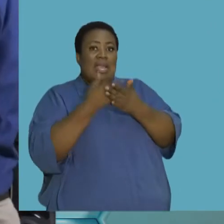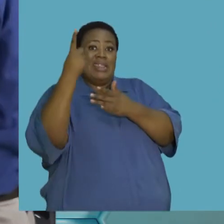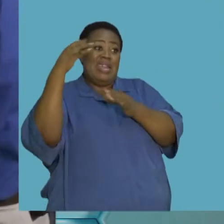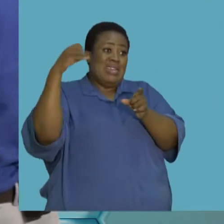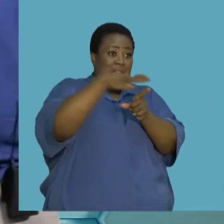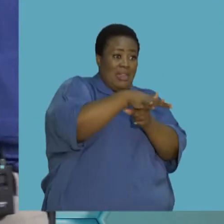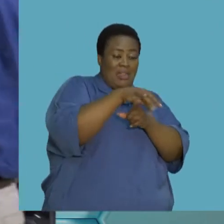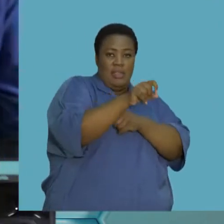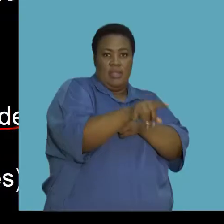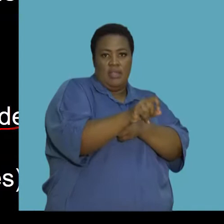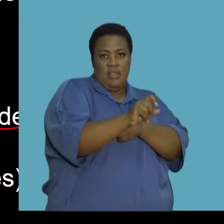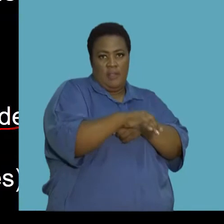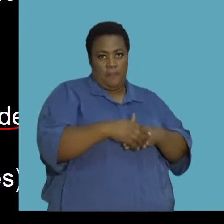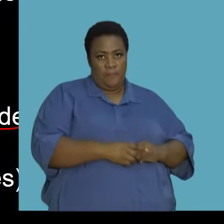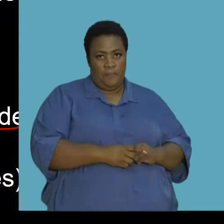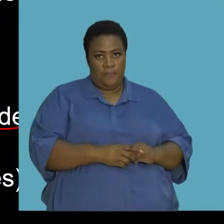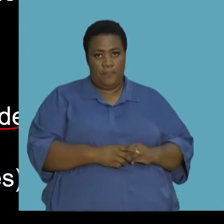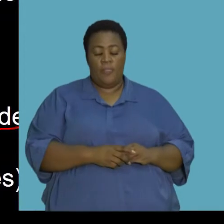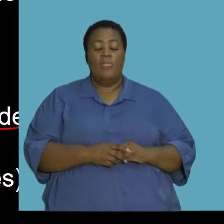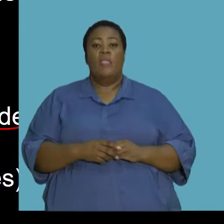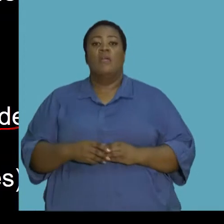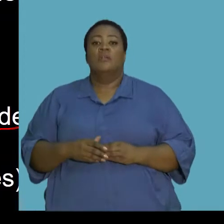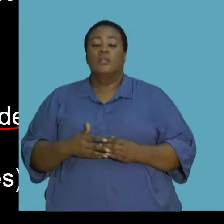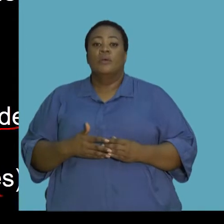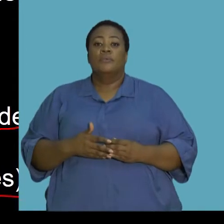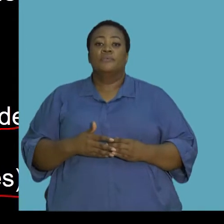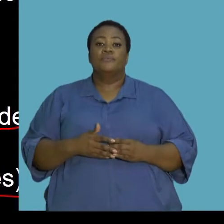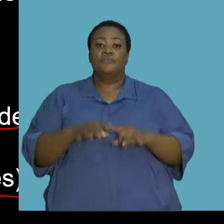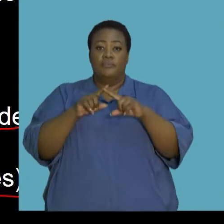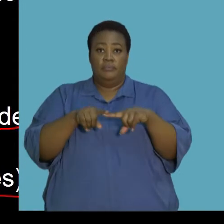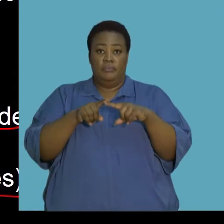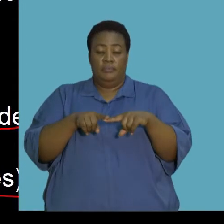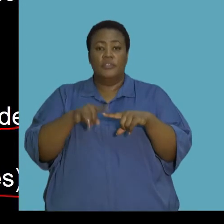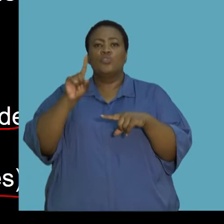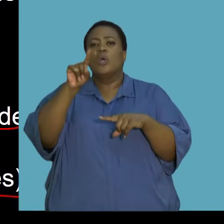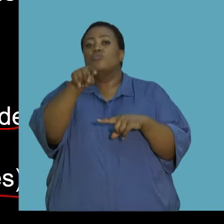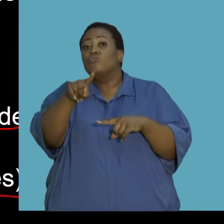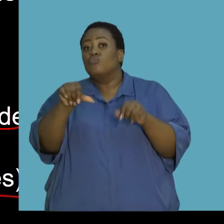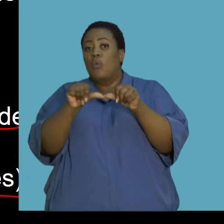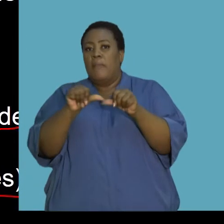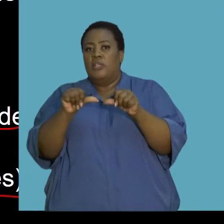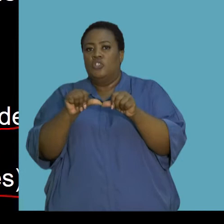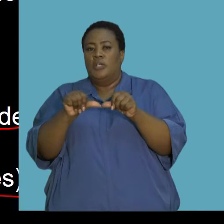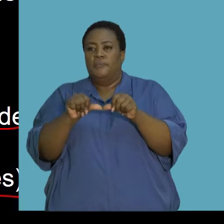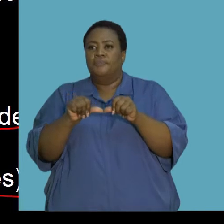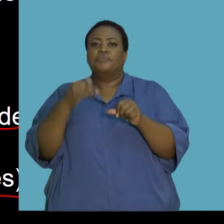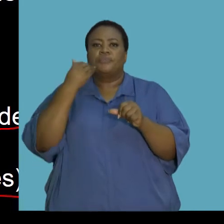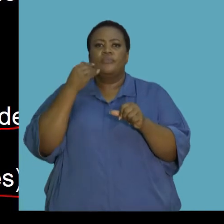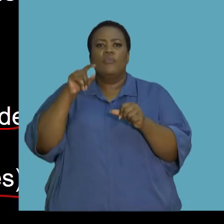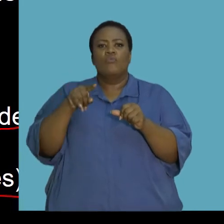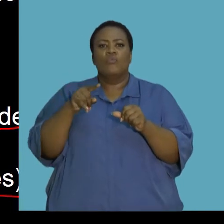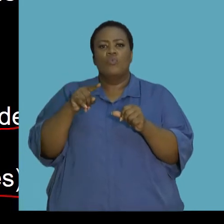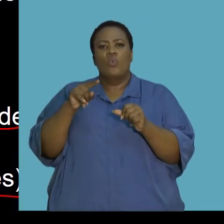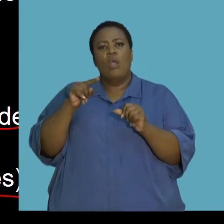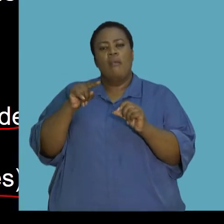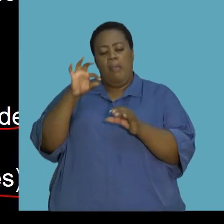that means. The dependent variable is what the researcher measures. And so if you think of measuring the